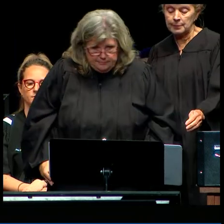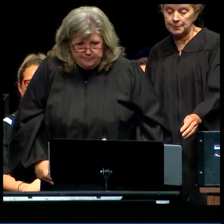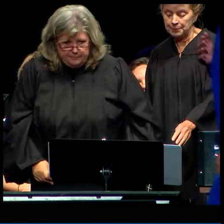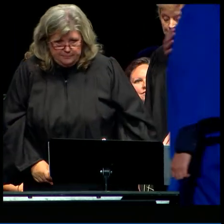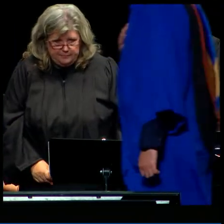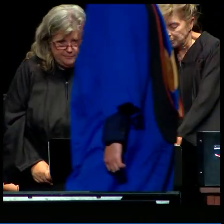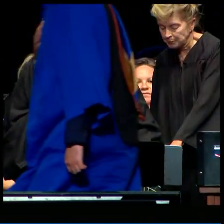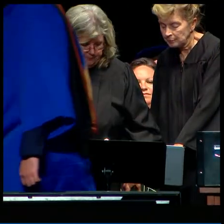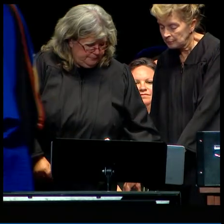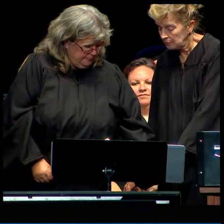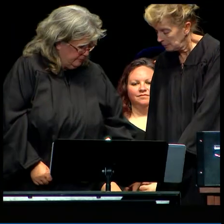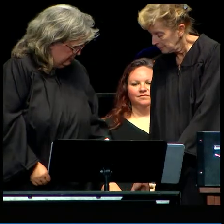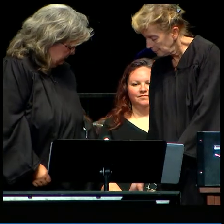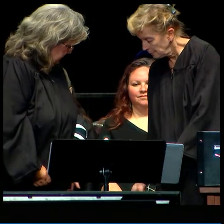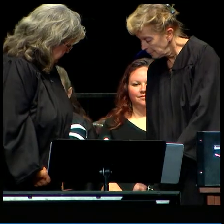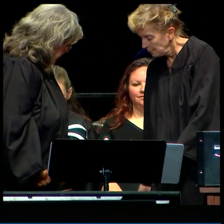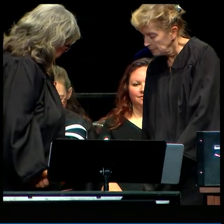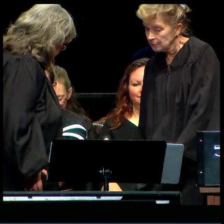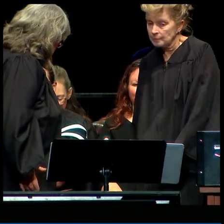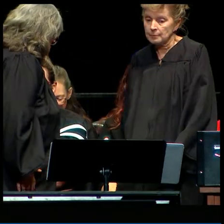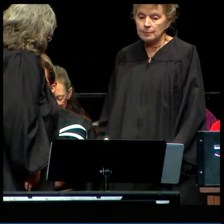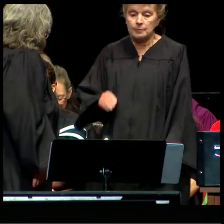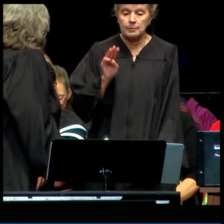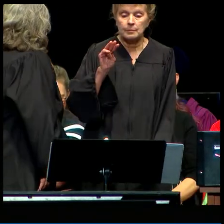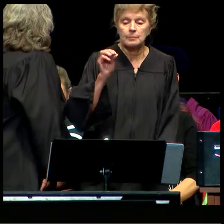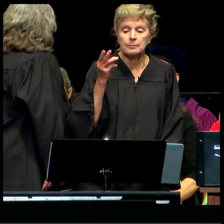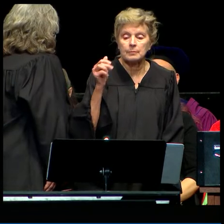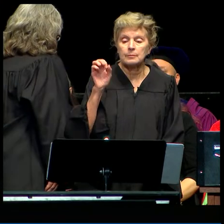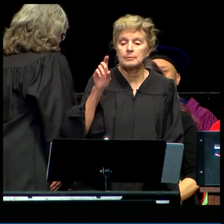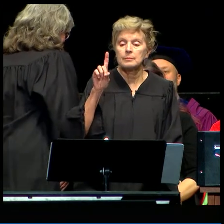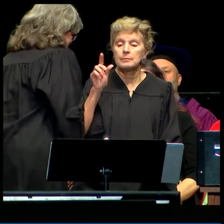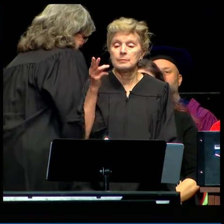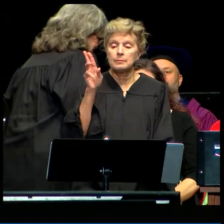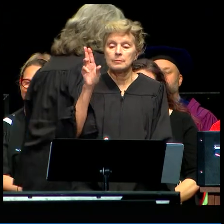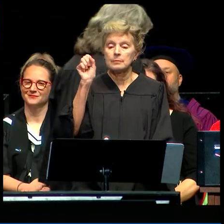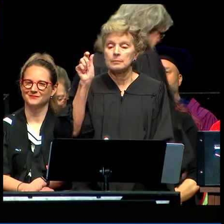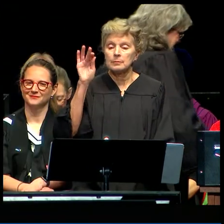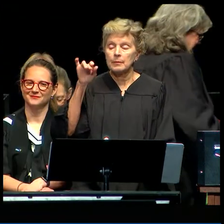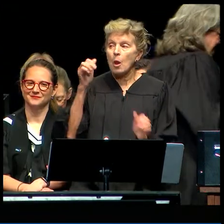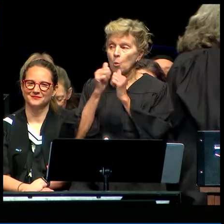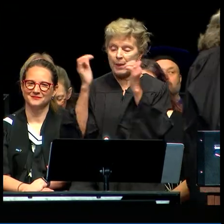Muhammad Nabil Asim Hussein, with distinction.